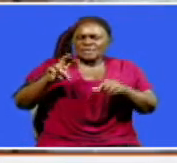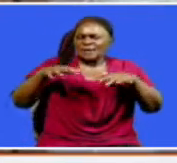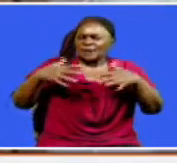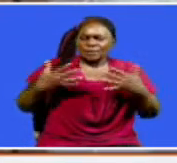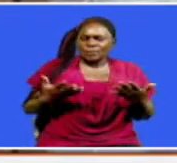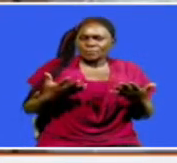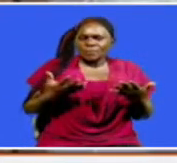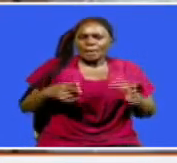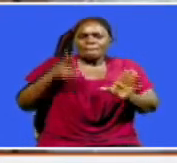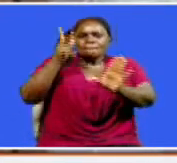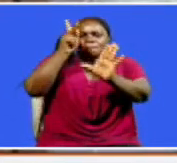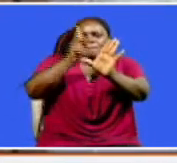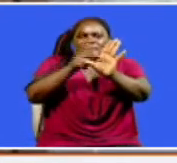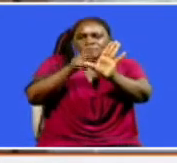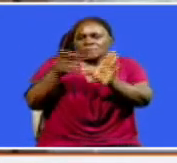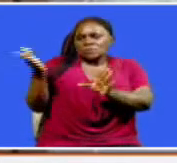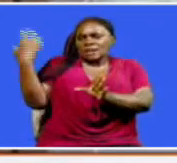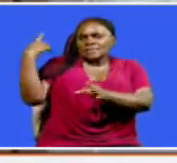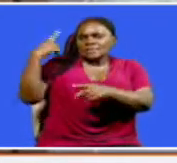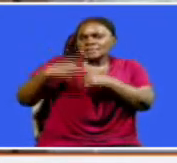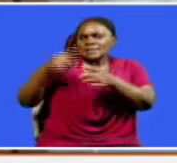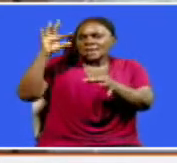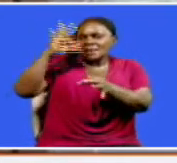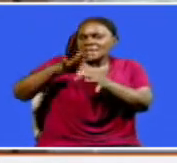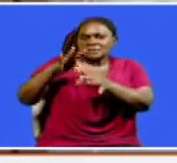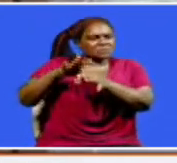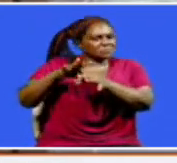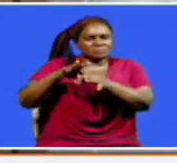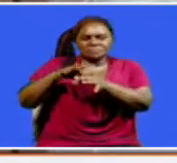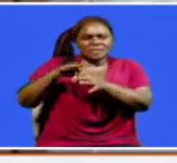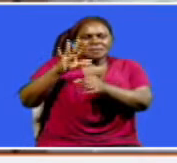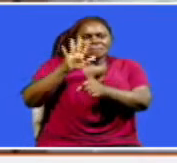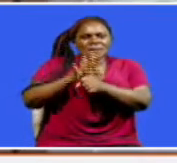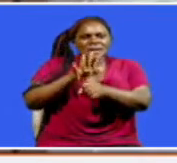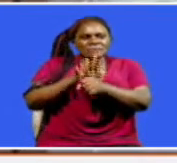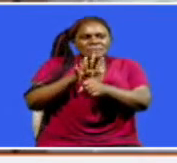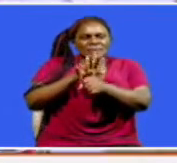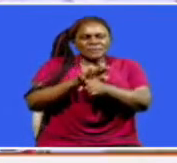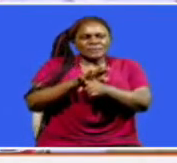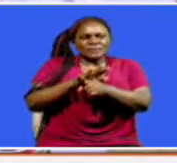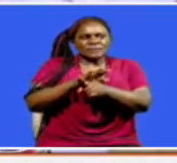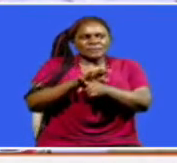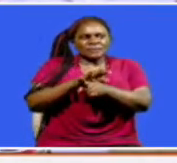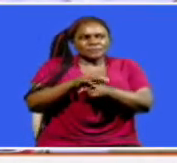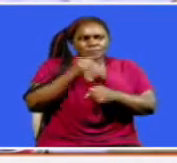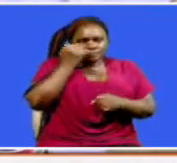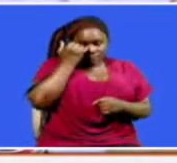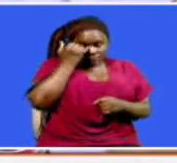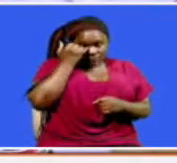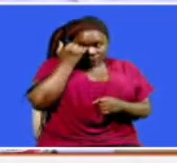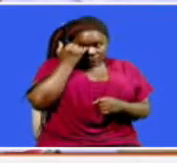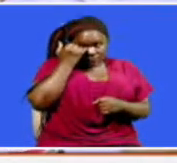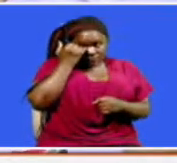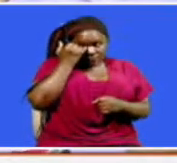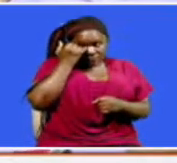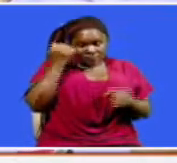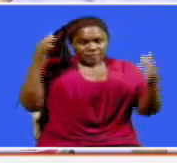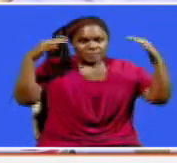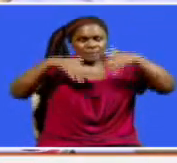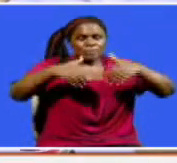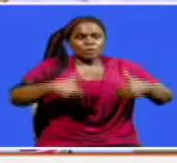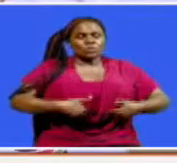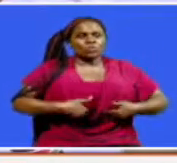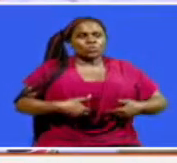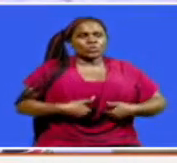of participation in last year's elections, there was a lot of apathy. To Youth Summit. It's a summit where youth